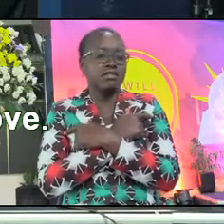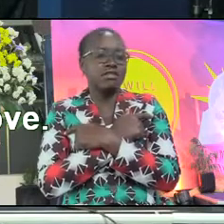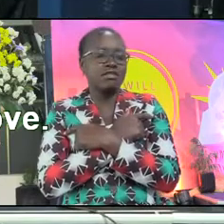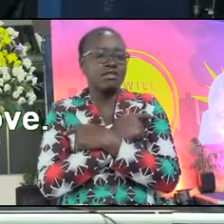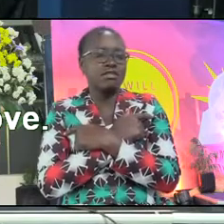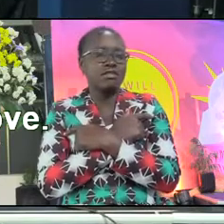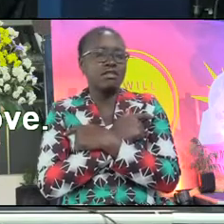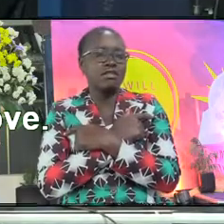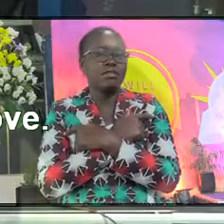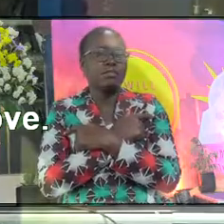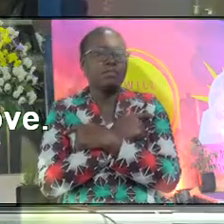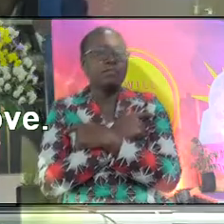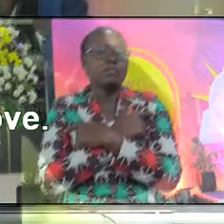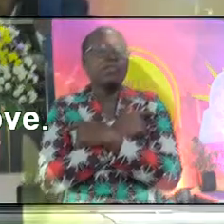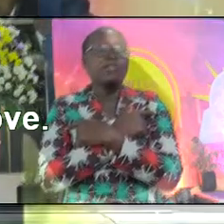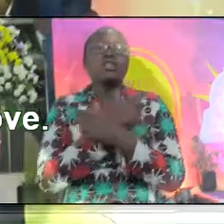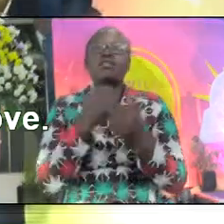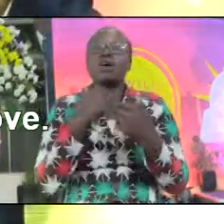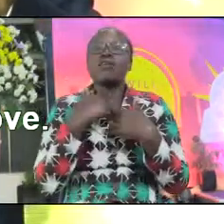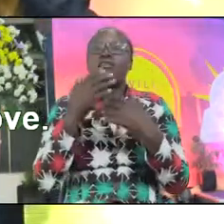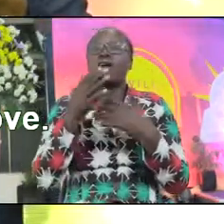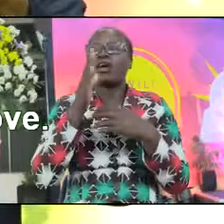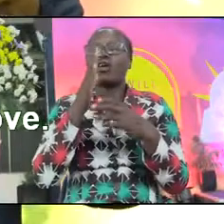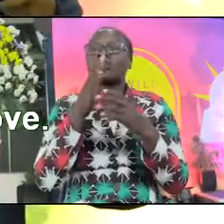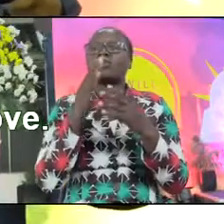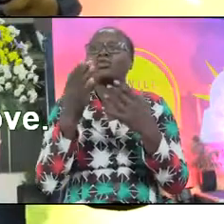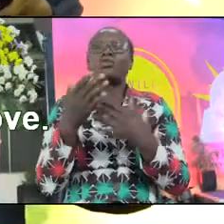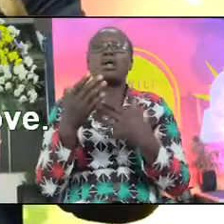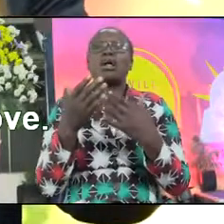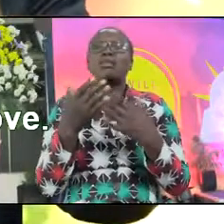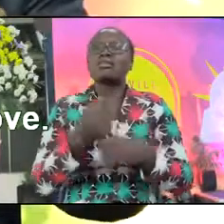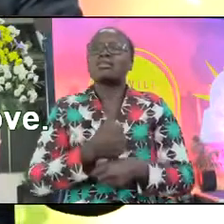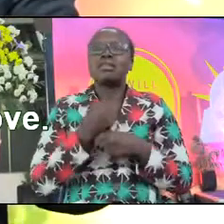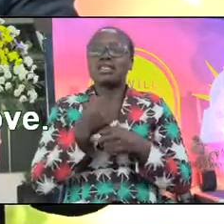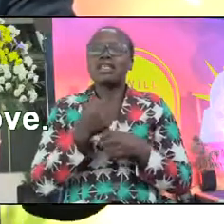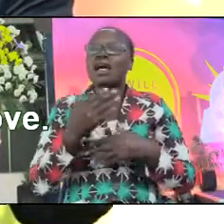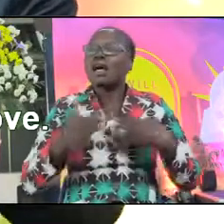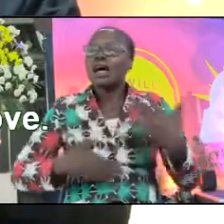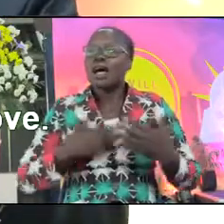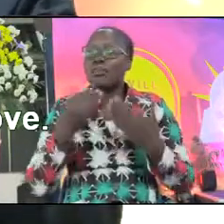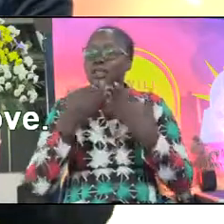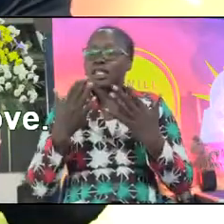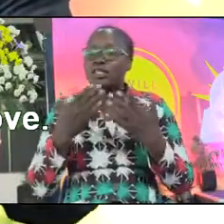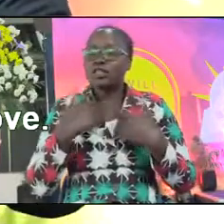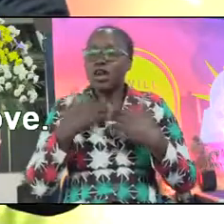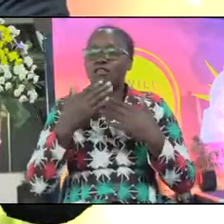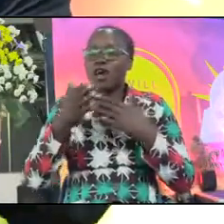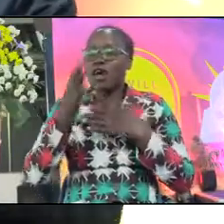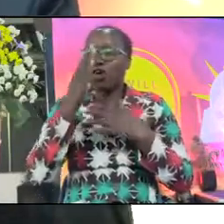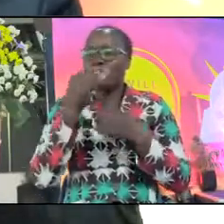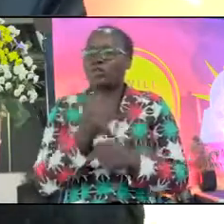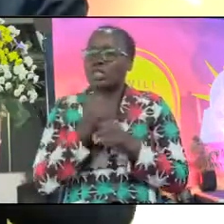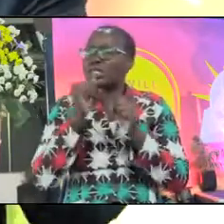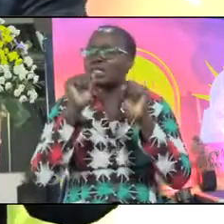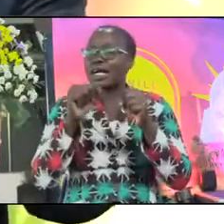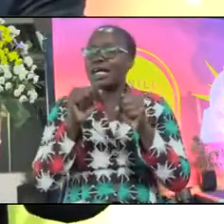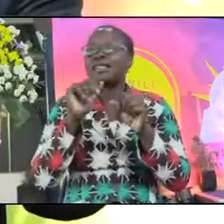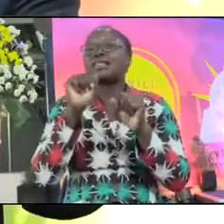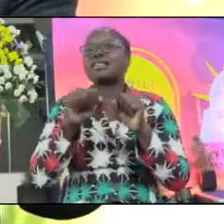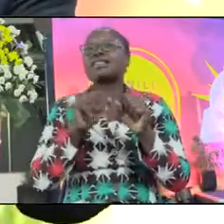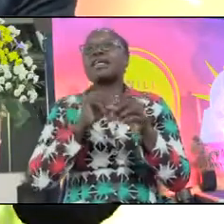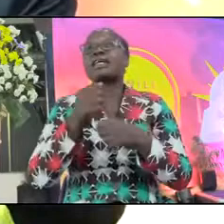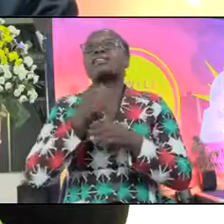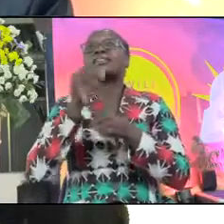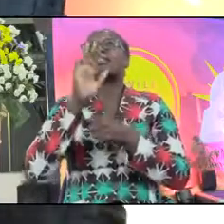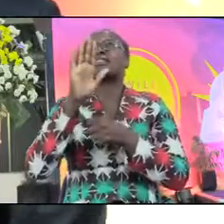love. Aren't you happy you have a God you can trust? Aren't you happy you have a God who can trust? Yes, I can trust